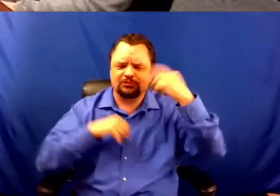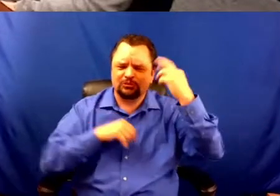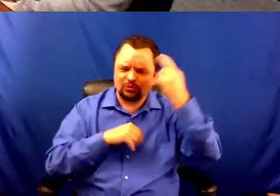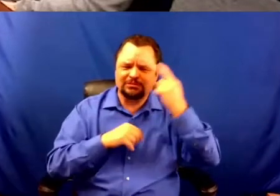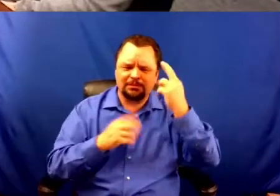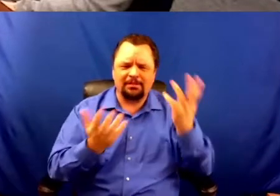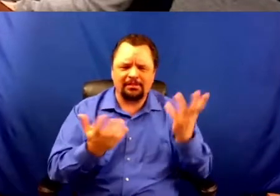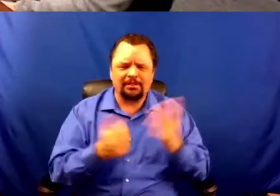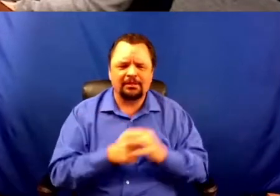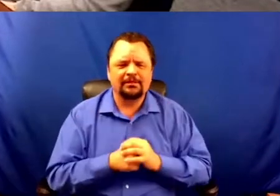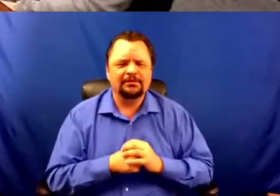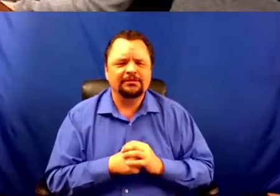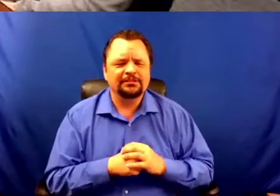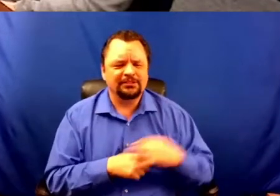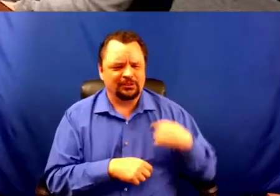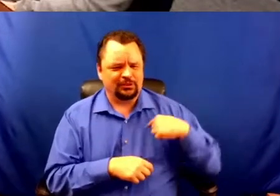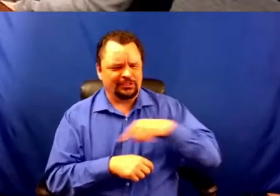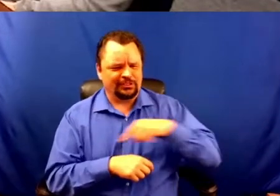reasonable up